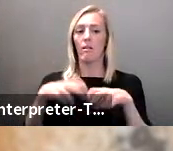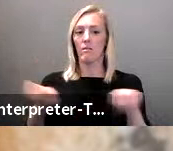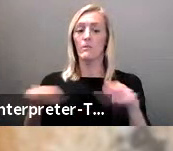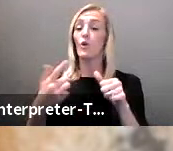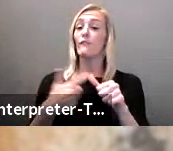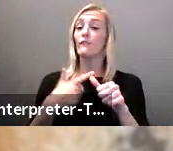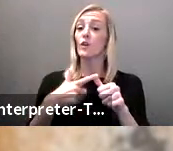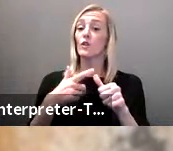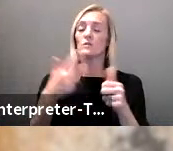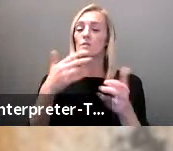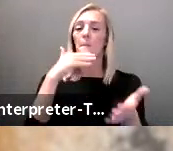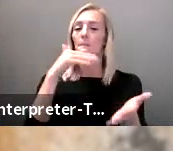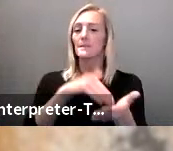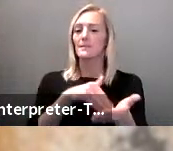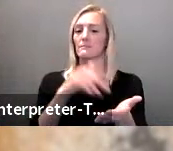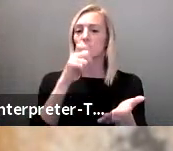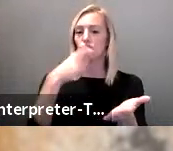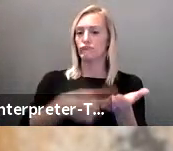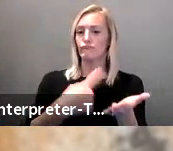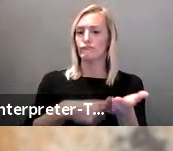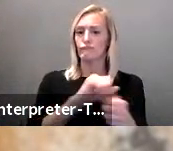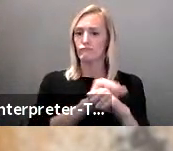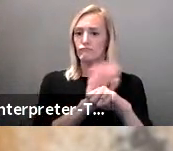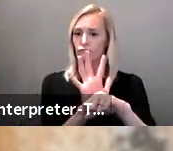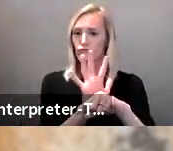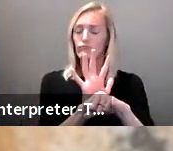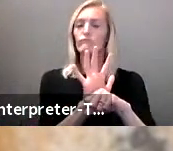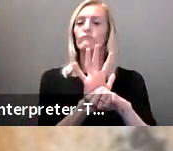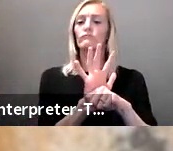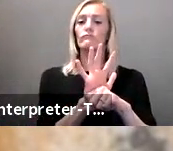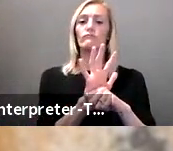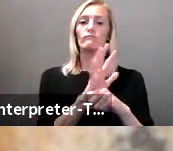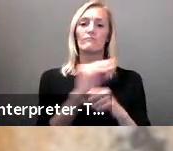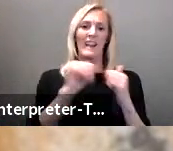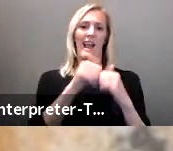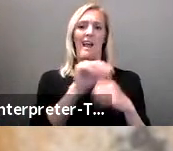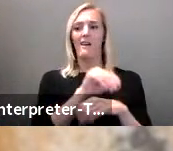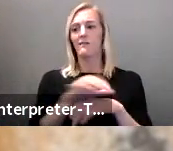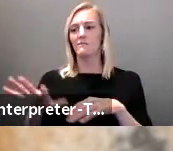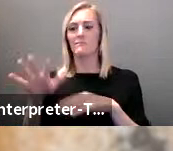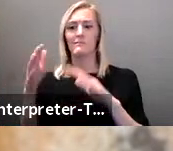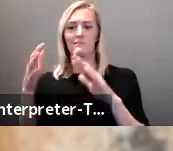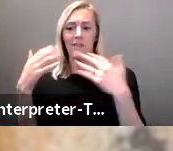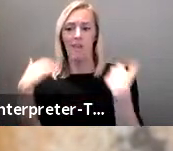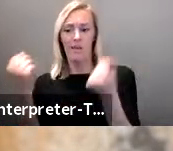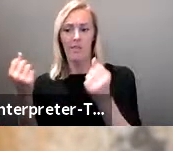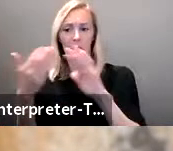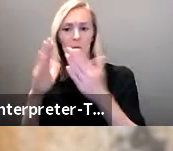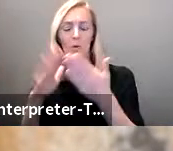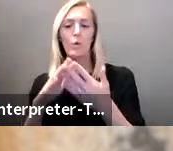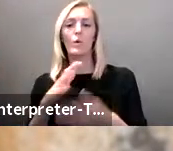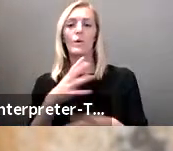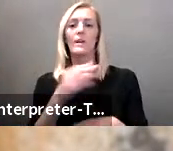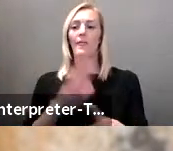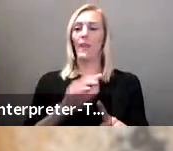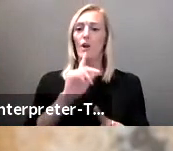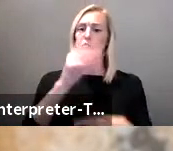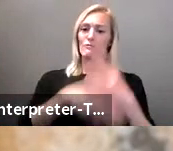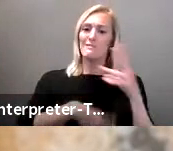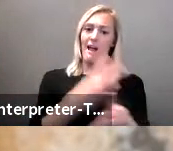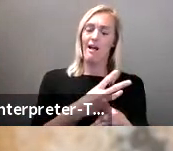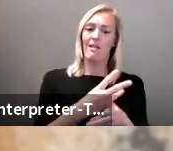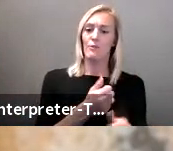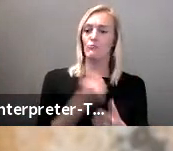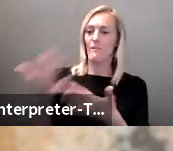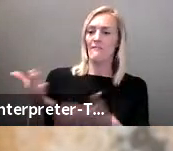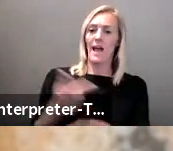physicians that discussed COVID-19 and what it meant to the health community and their reality every day in providing care for birthing persons.